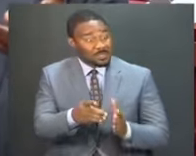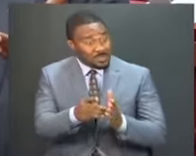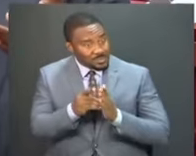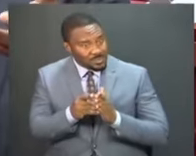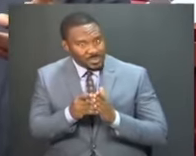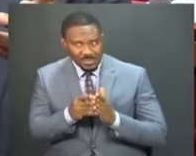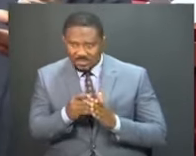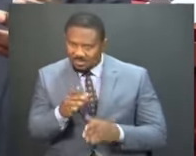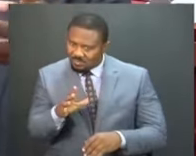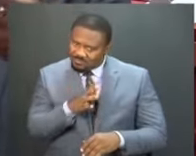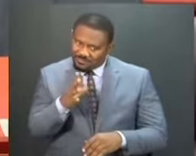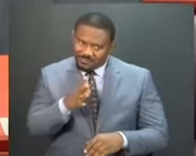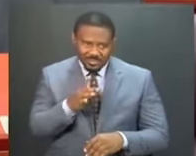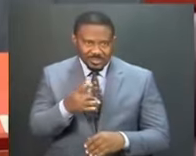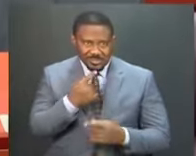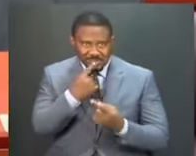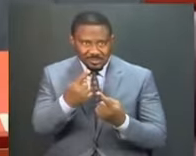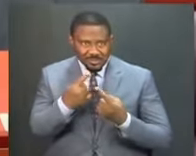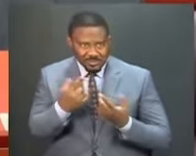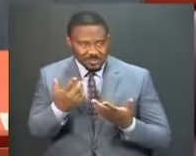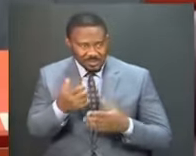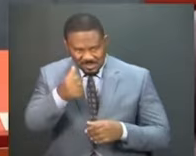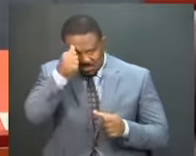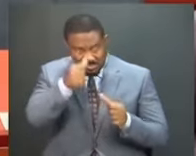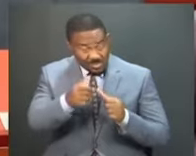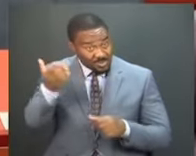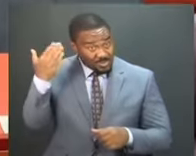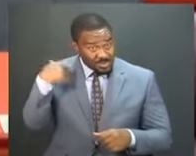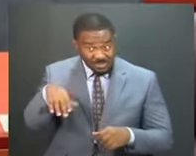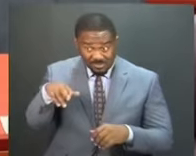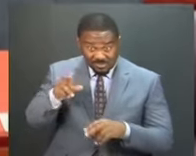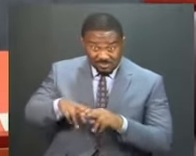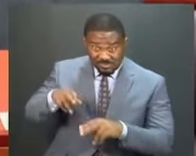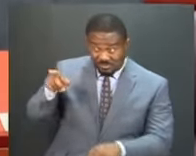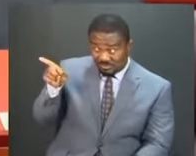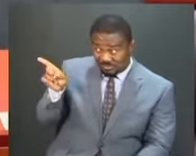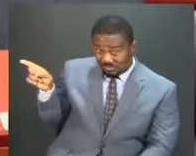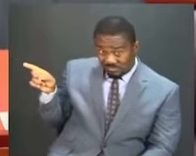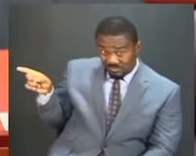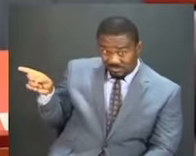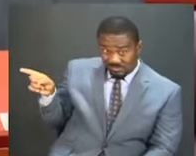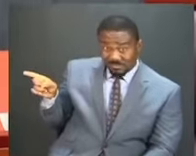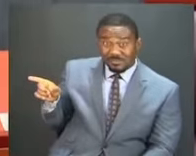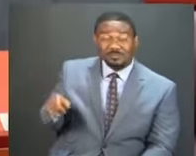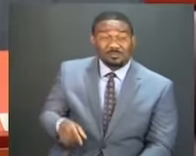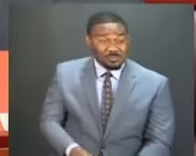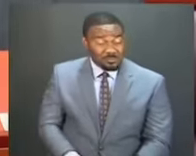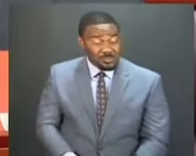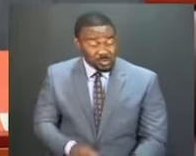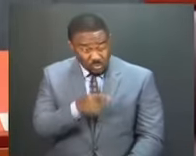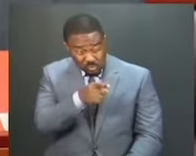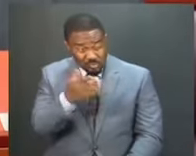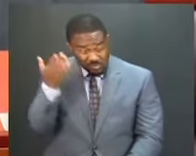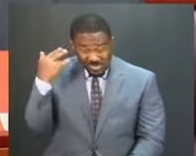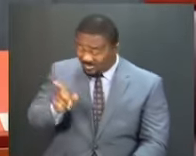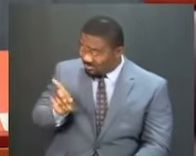No. You were once here. That was your seat. That was your seat. So,